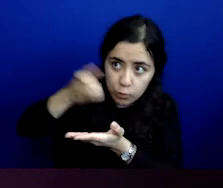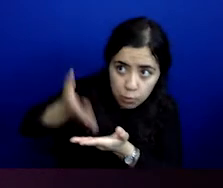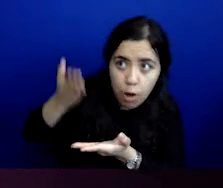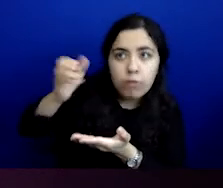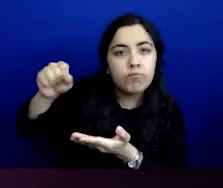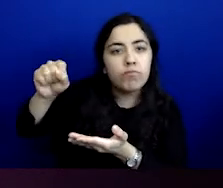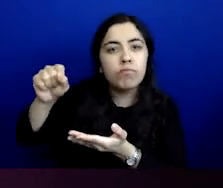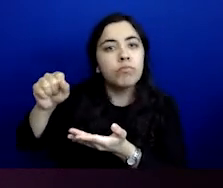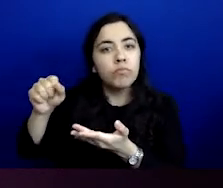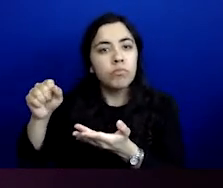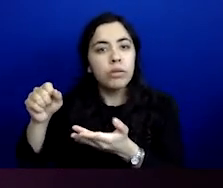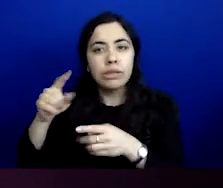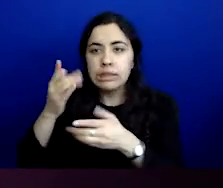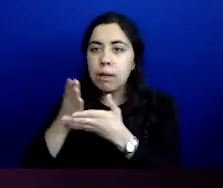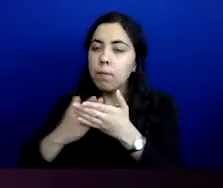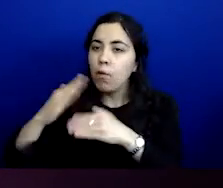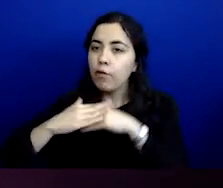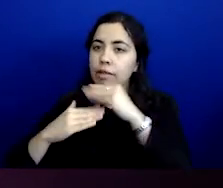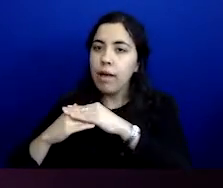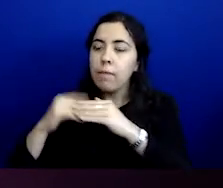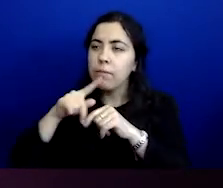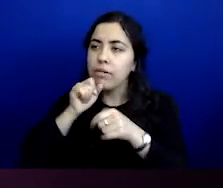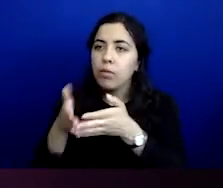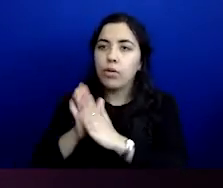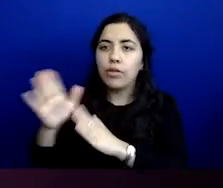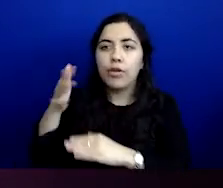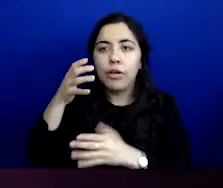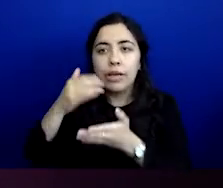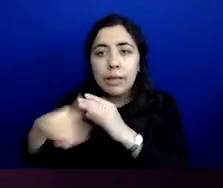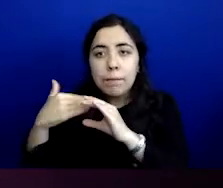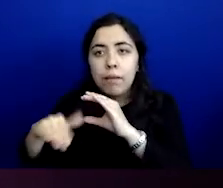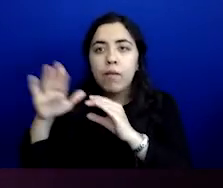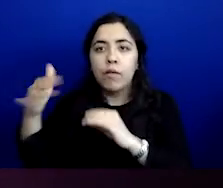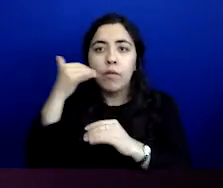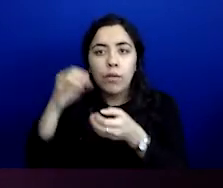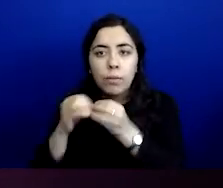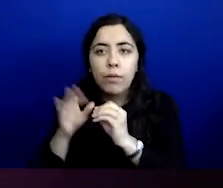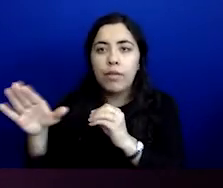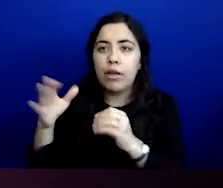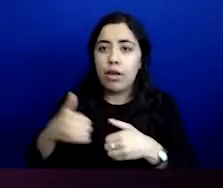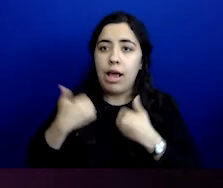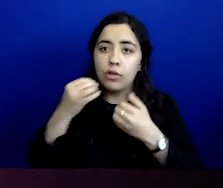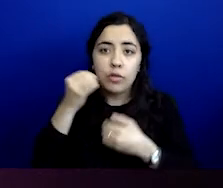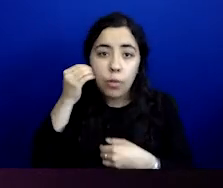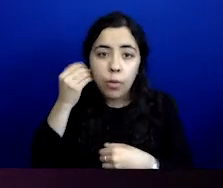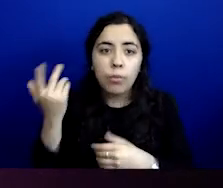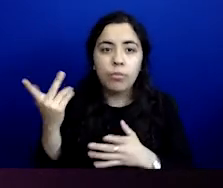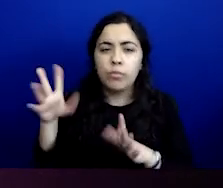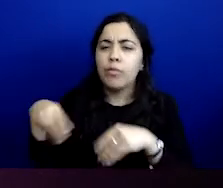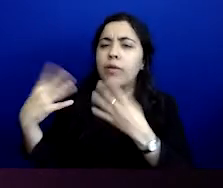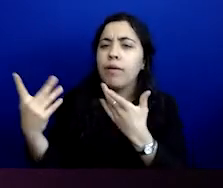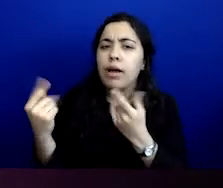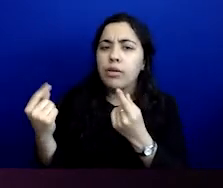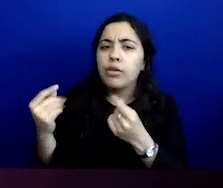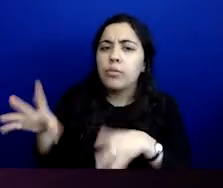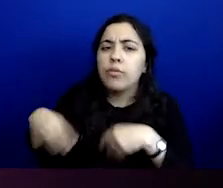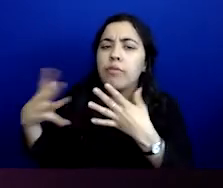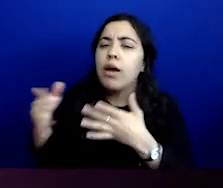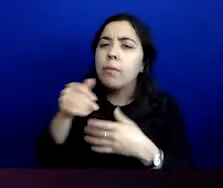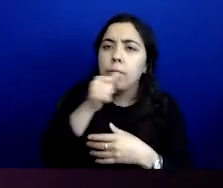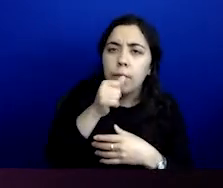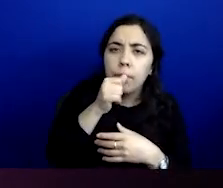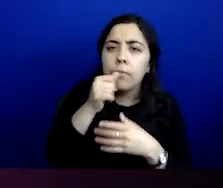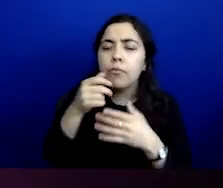asking for someone's email and their phone number and their address or whatever, You instead provide a public-private